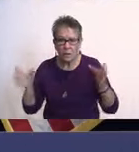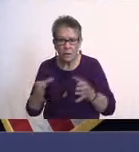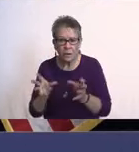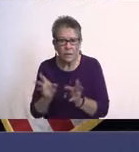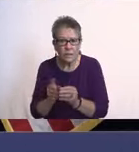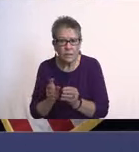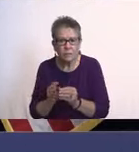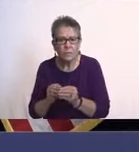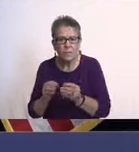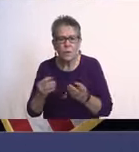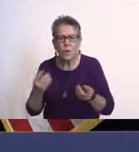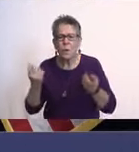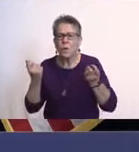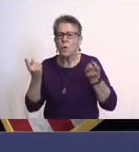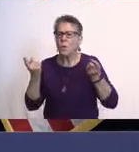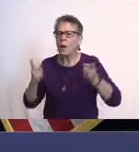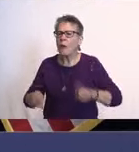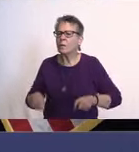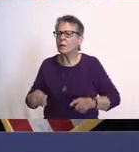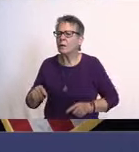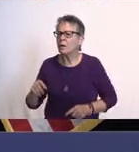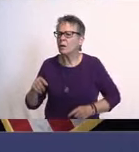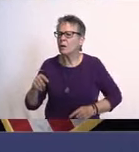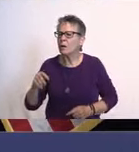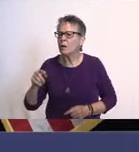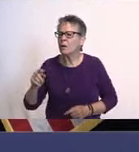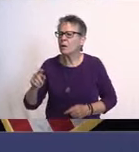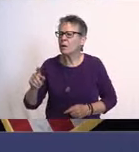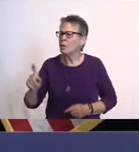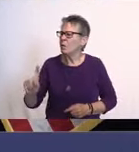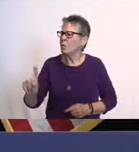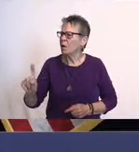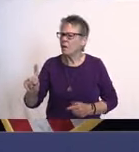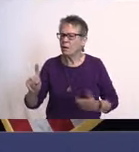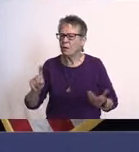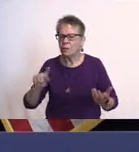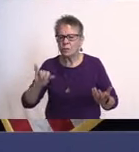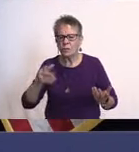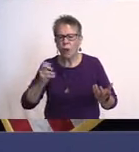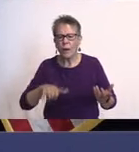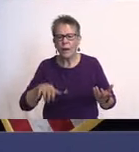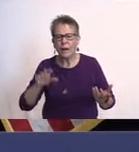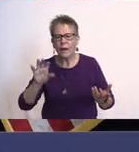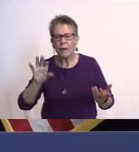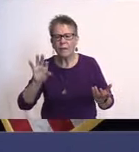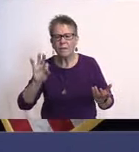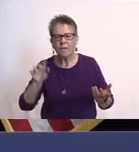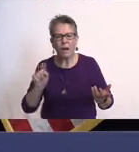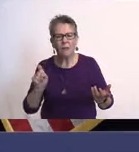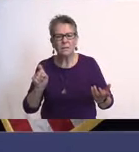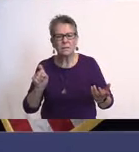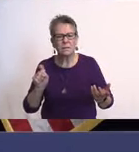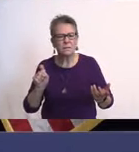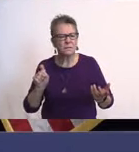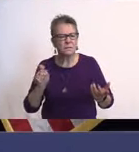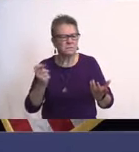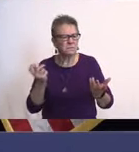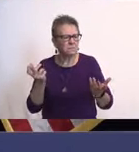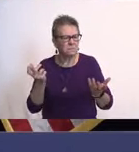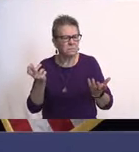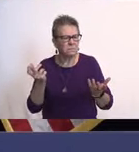Yeah, I'm sure that Came must up have all been the the time. predominant question. Did you make any specific asks for New Jersey or notch any specific